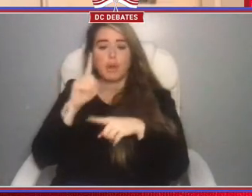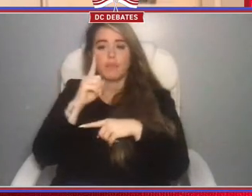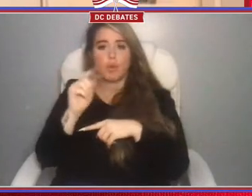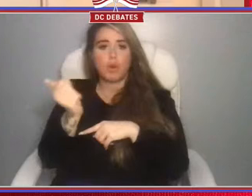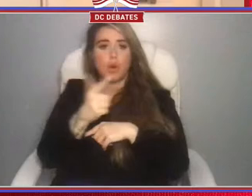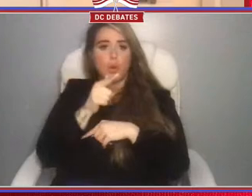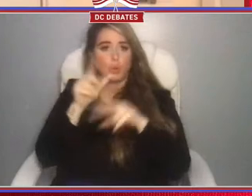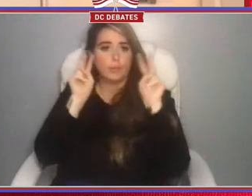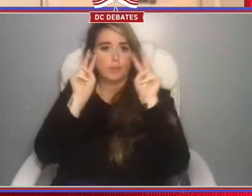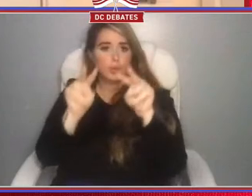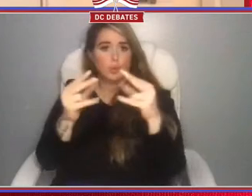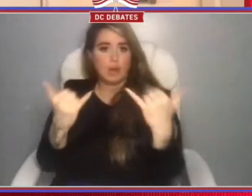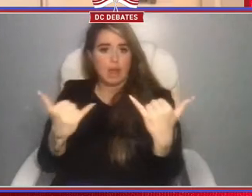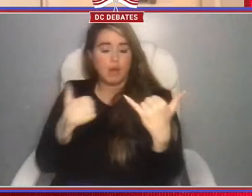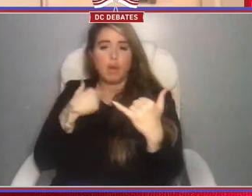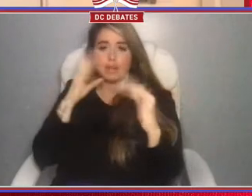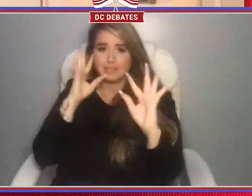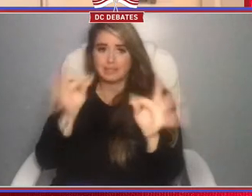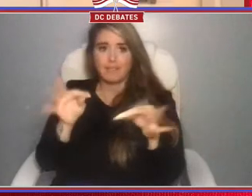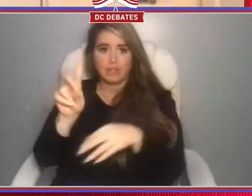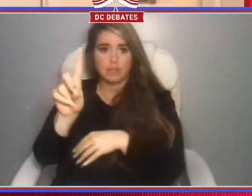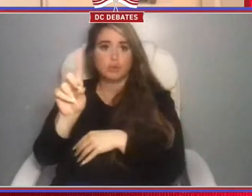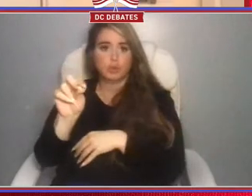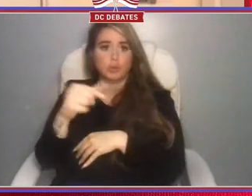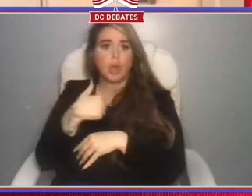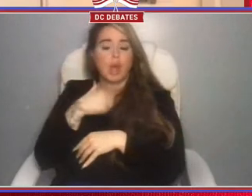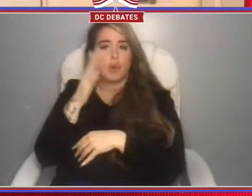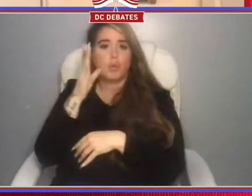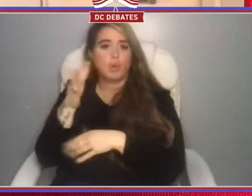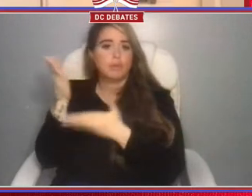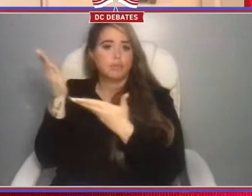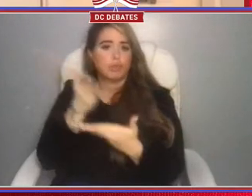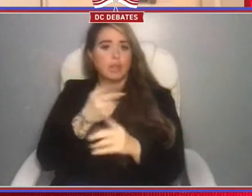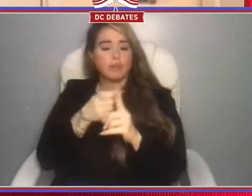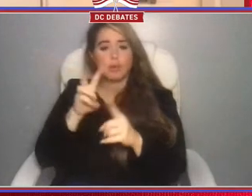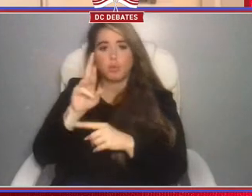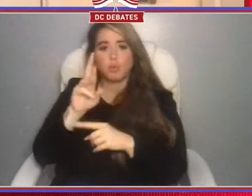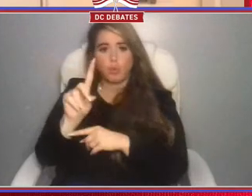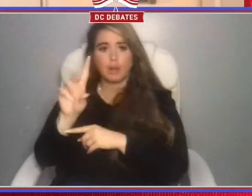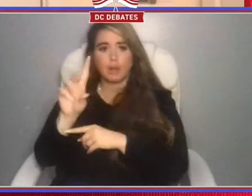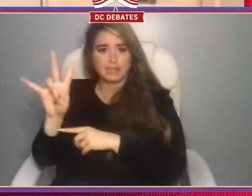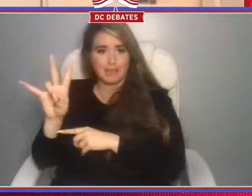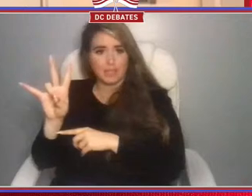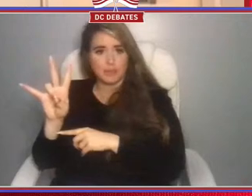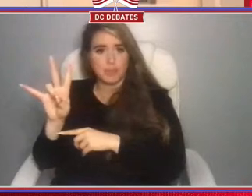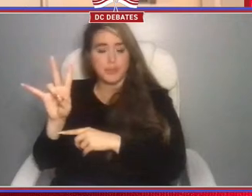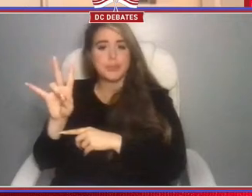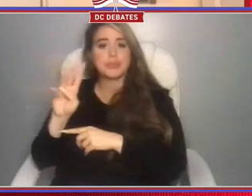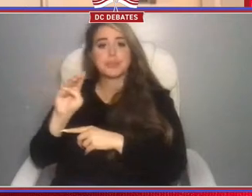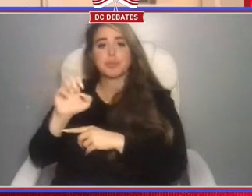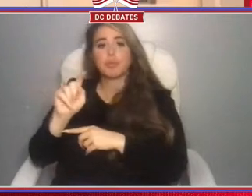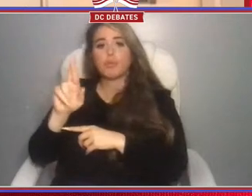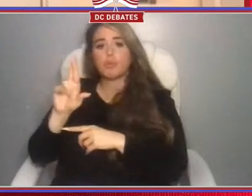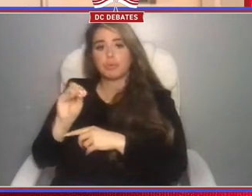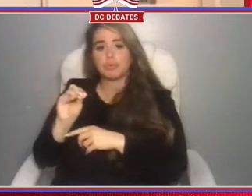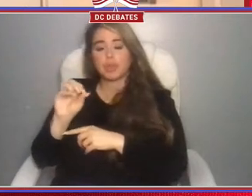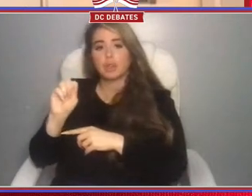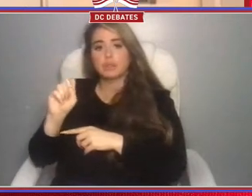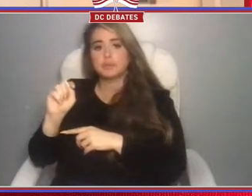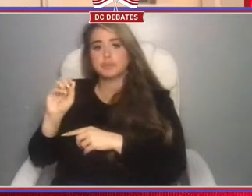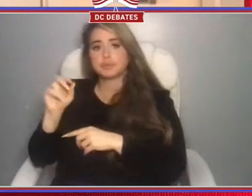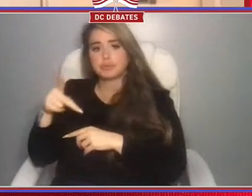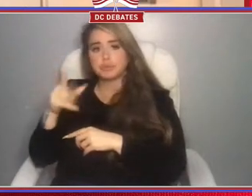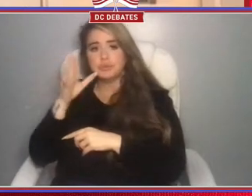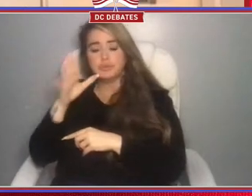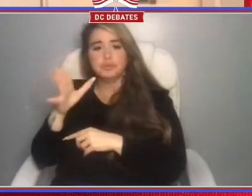I absolutely do. I will bring it from Ward 7, the Benning Metro stop, and I will move it to, as I've